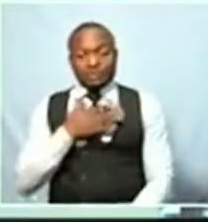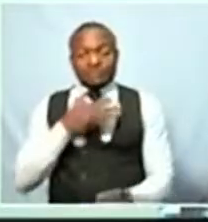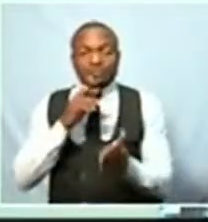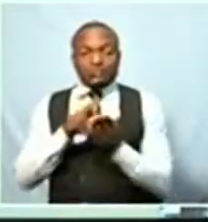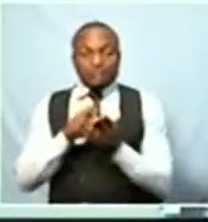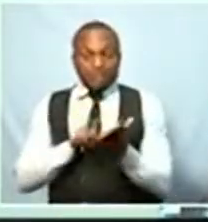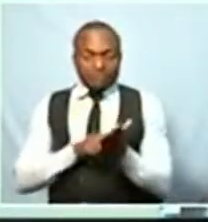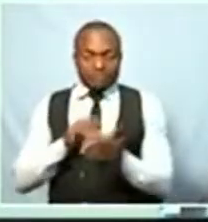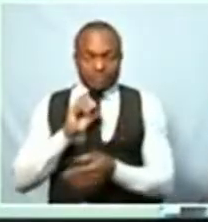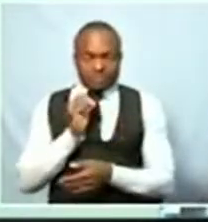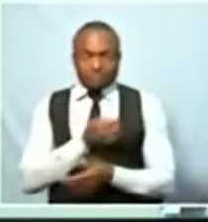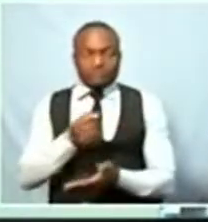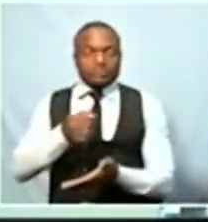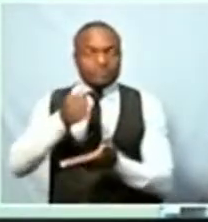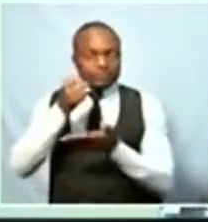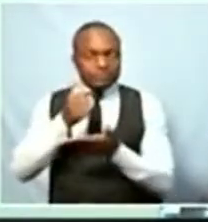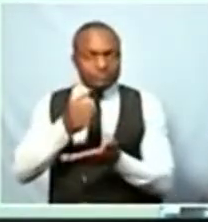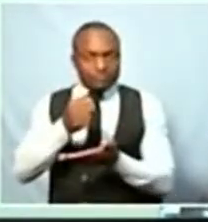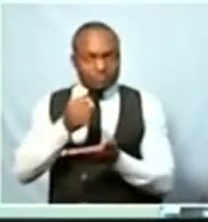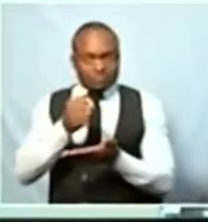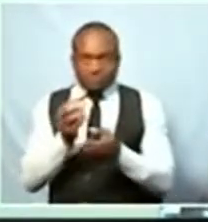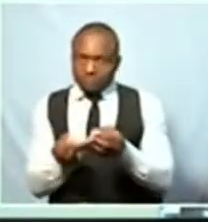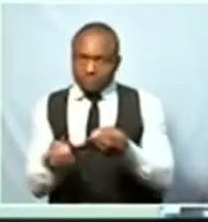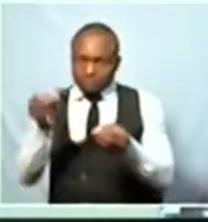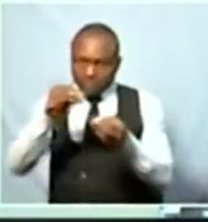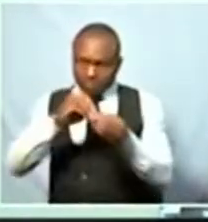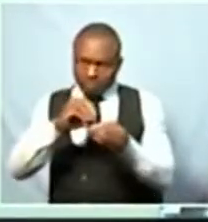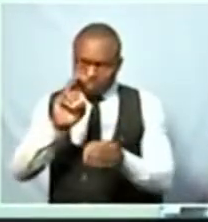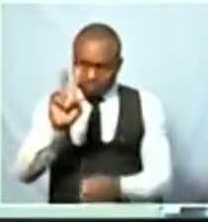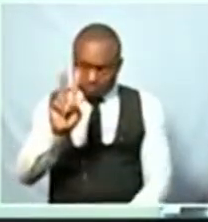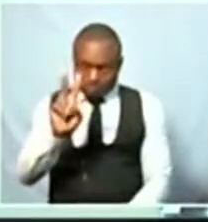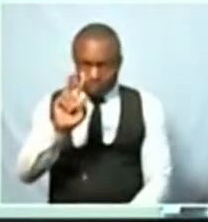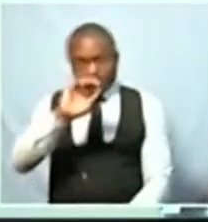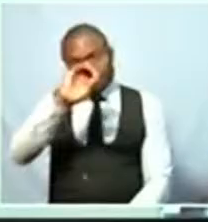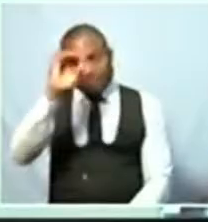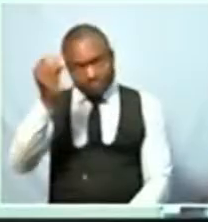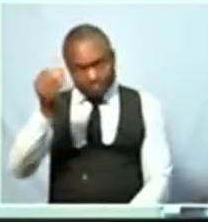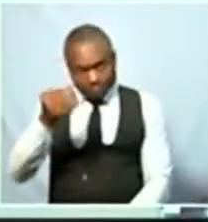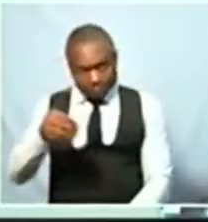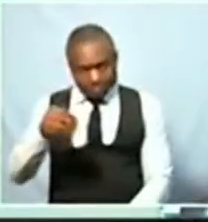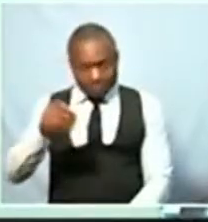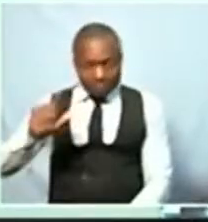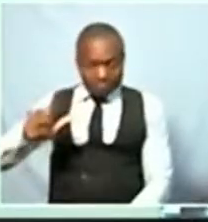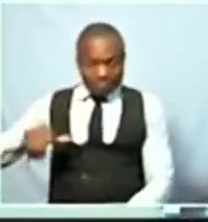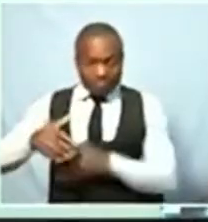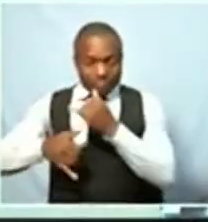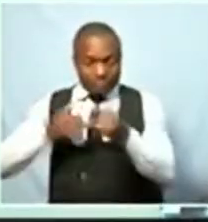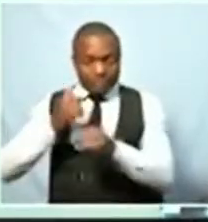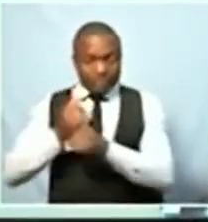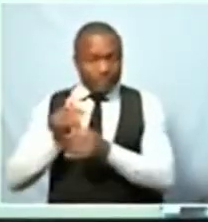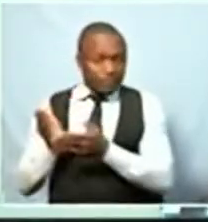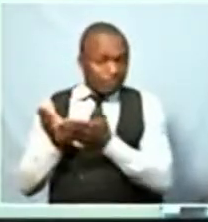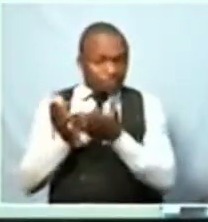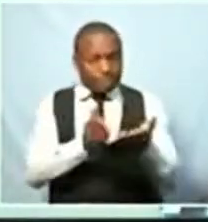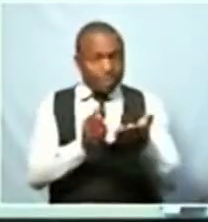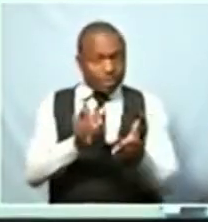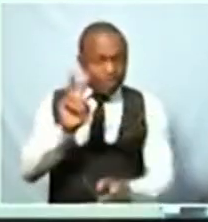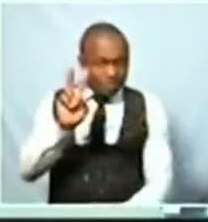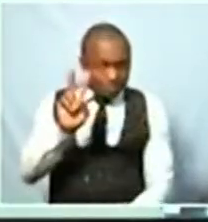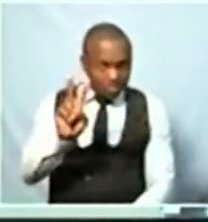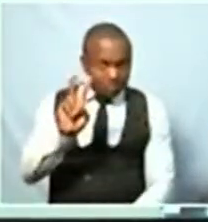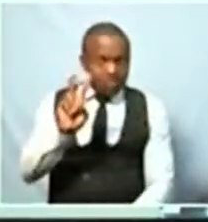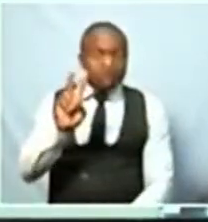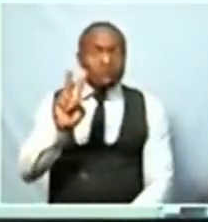our budget has essentially decreased by 2%. Last year we were given